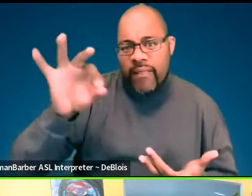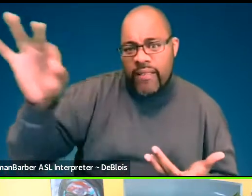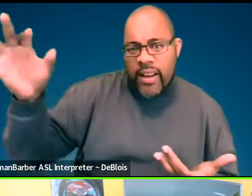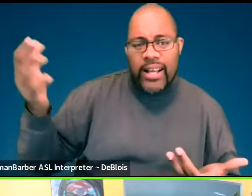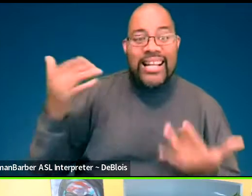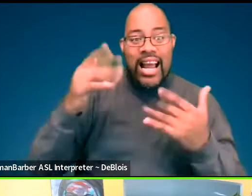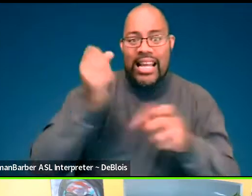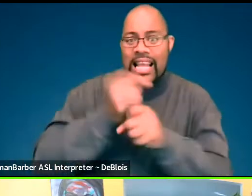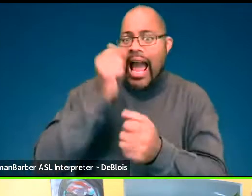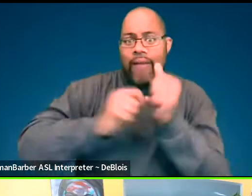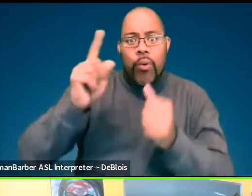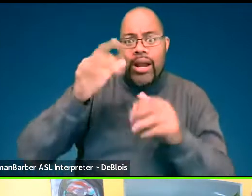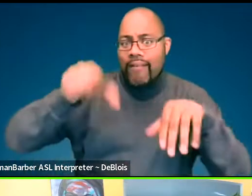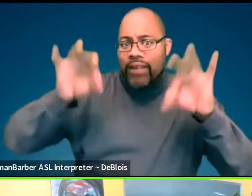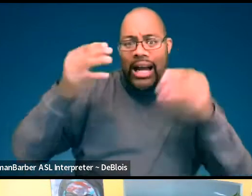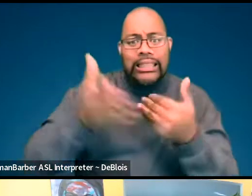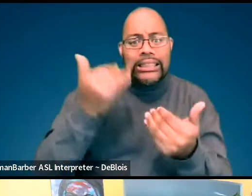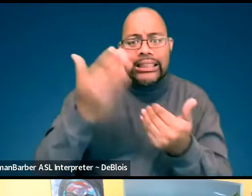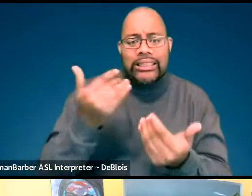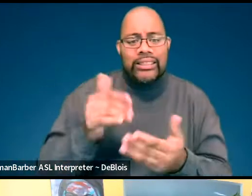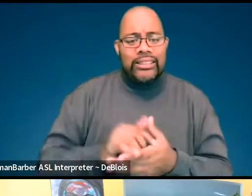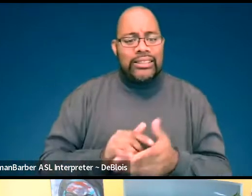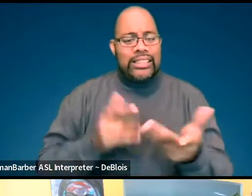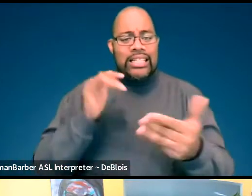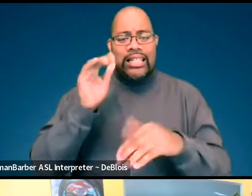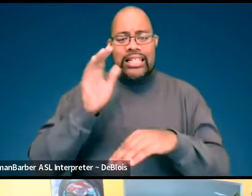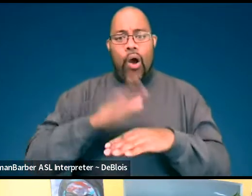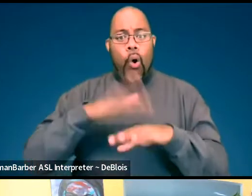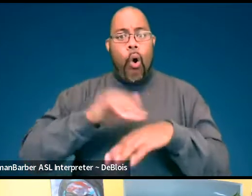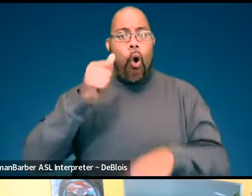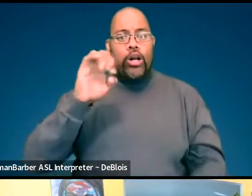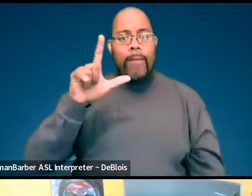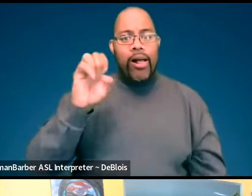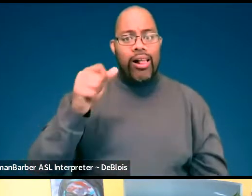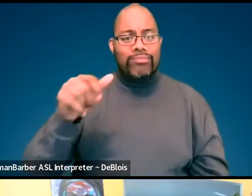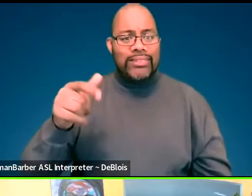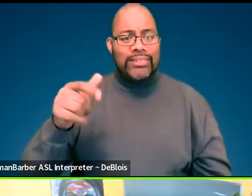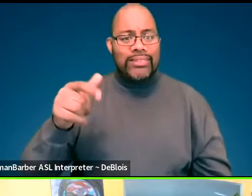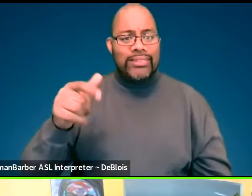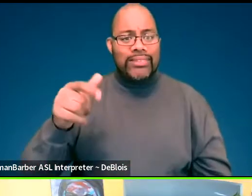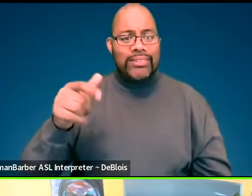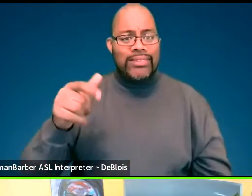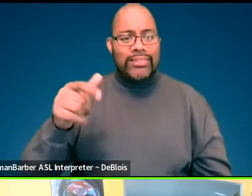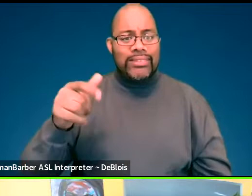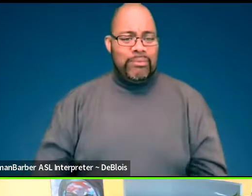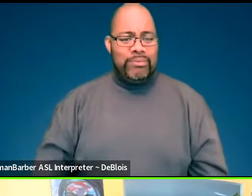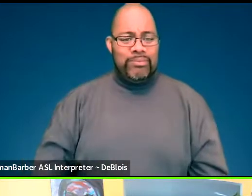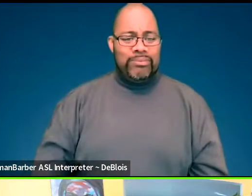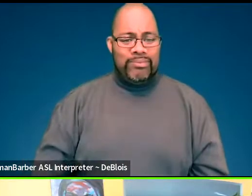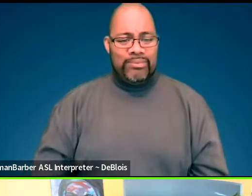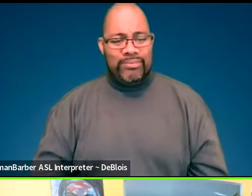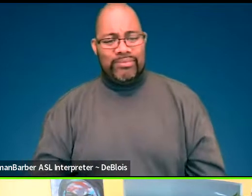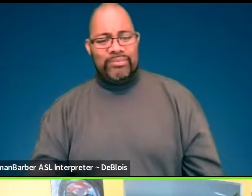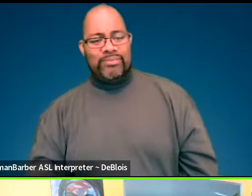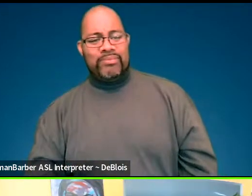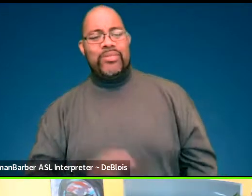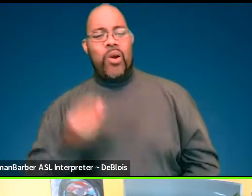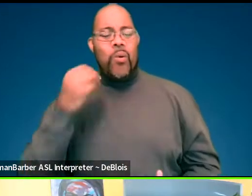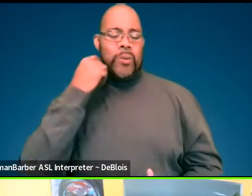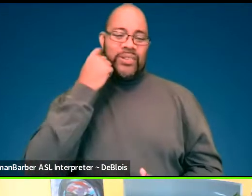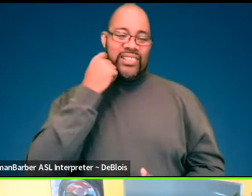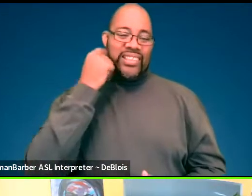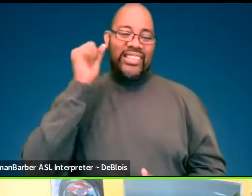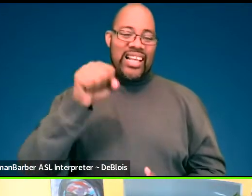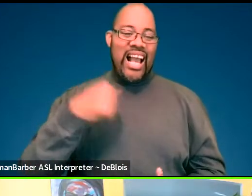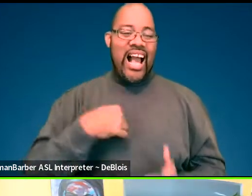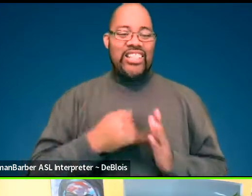Like now there are books everywhere. Now they're on Audible. Exactly. Like, so yeah,